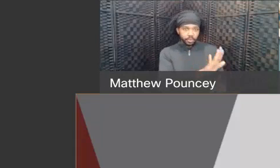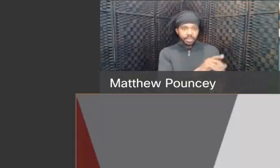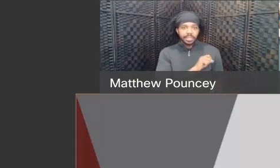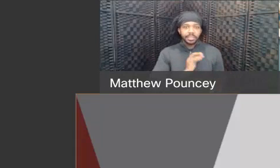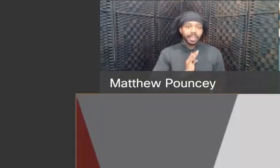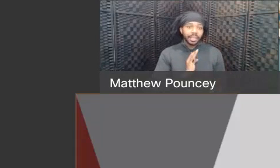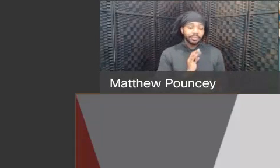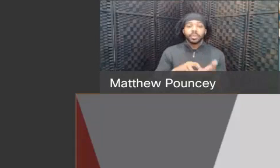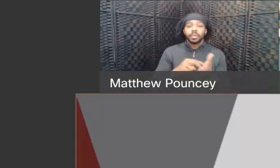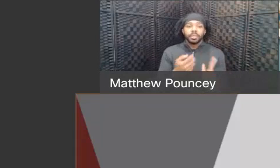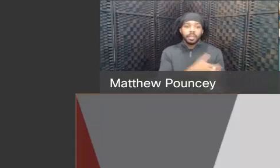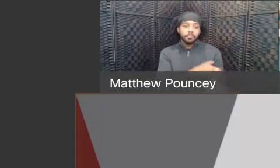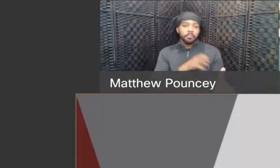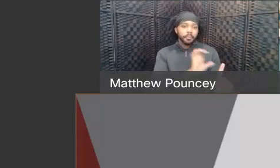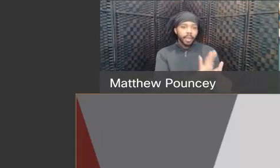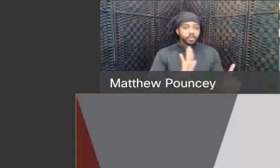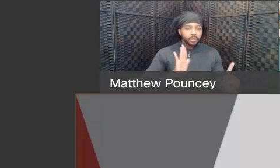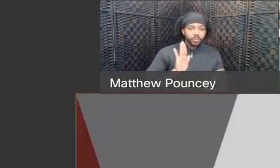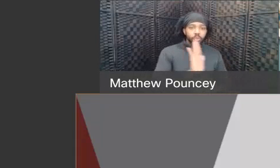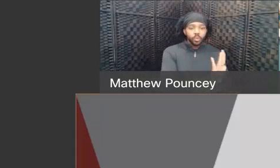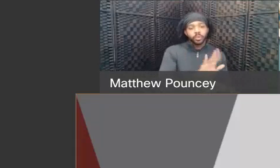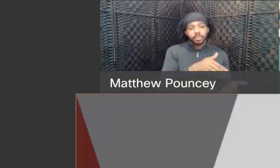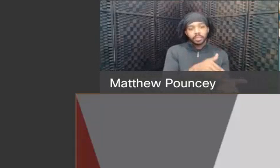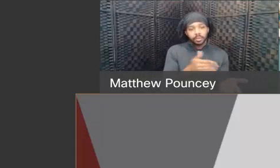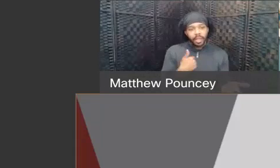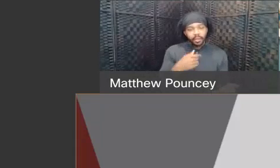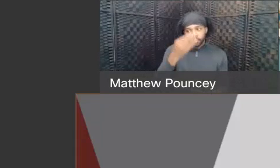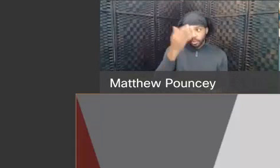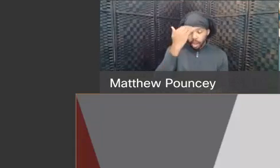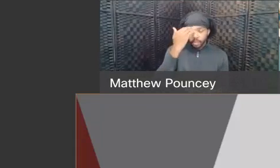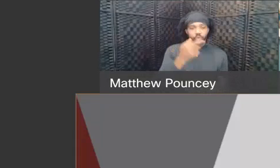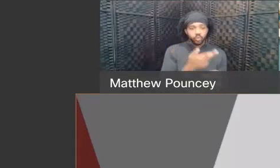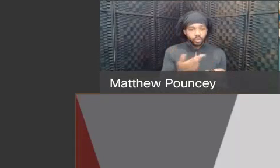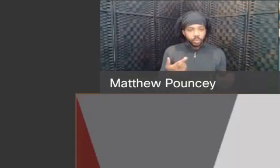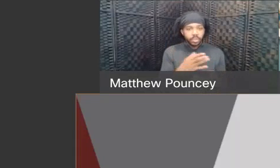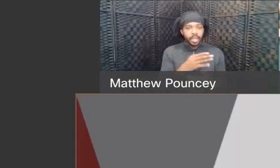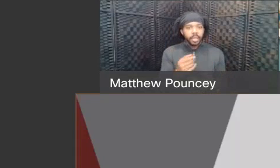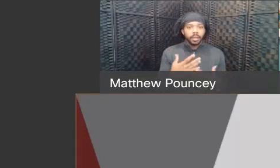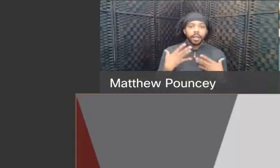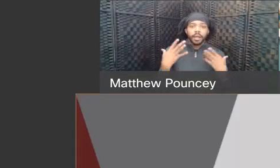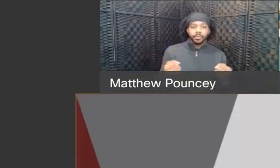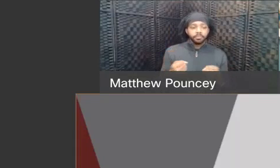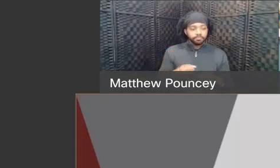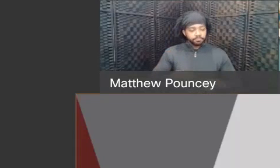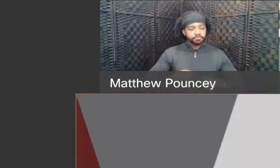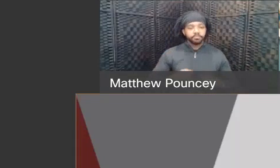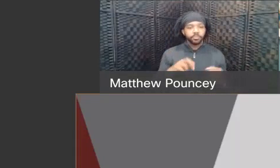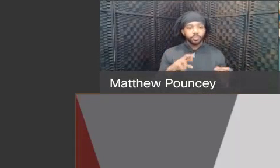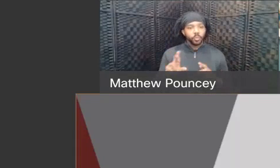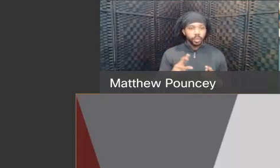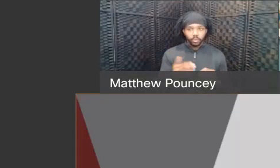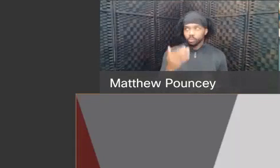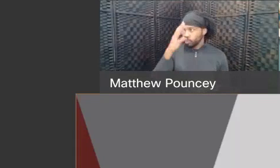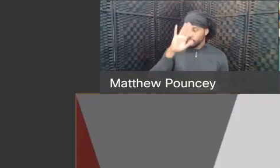This will empower your facility and your frontline staff to have the knowledge, resources, and confidence that they have the most recent